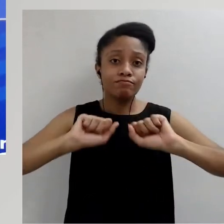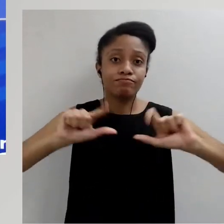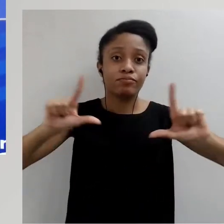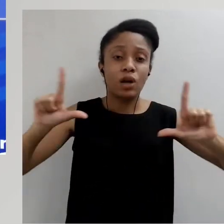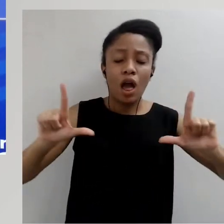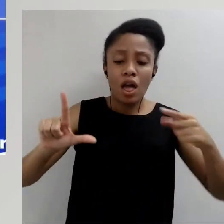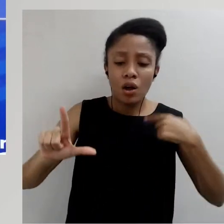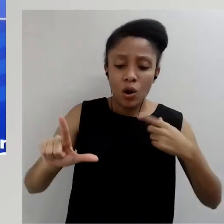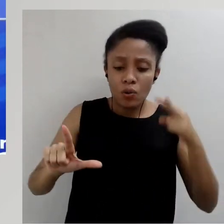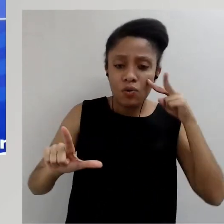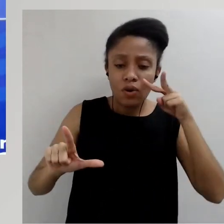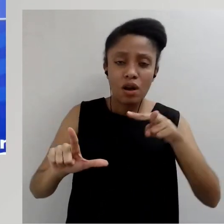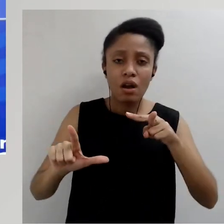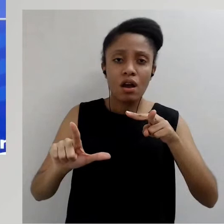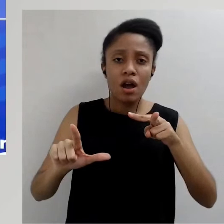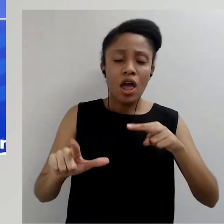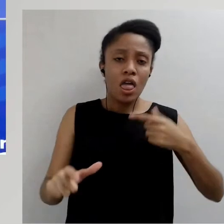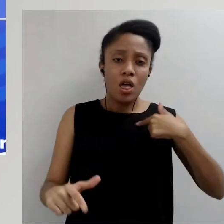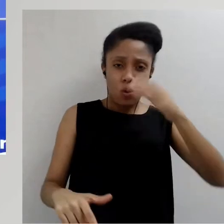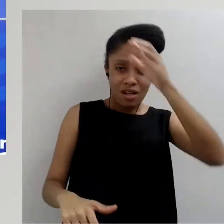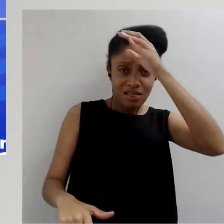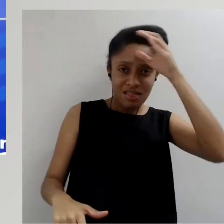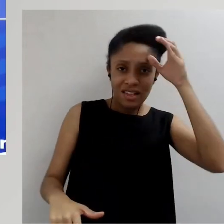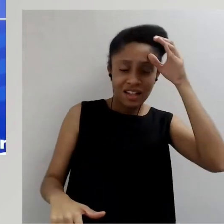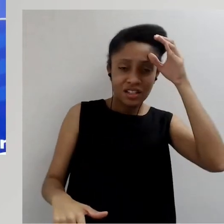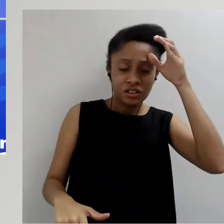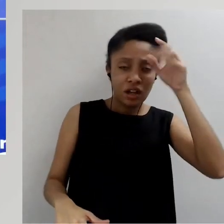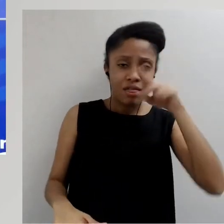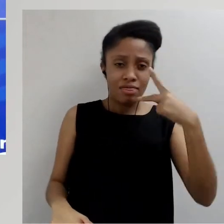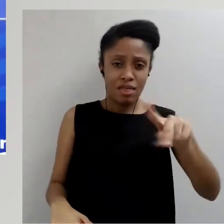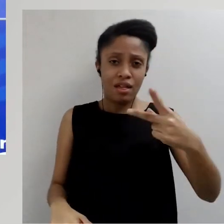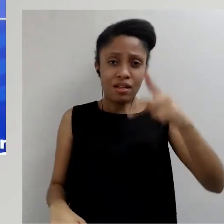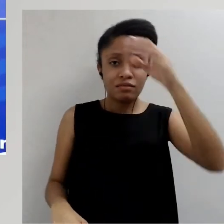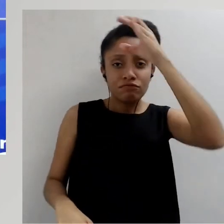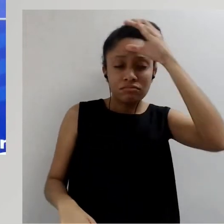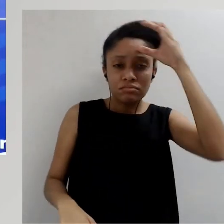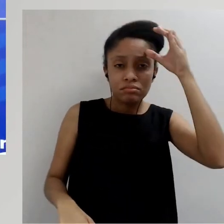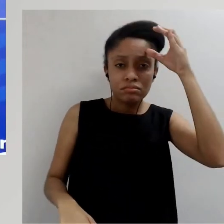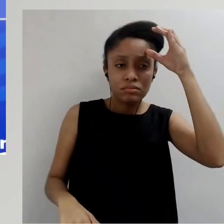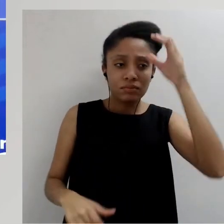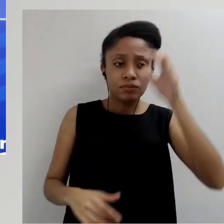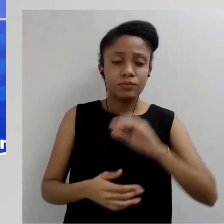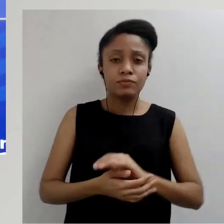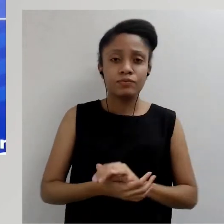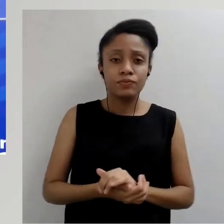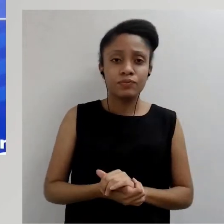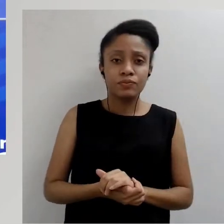the presentation and how to reach the client